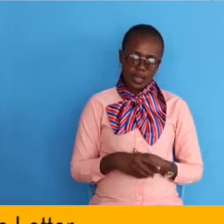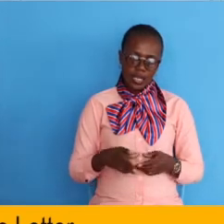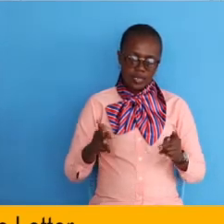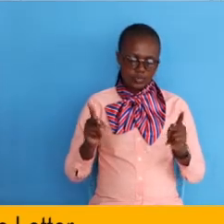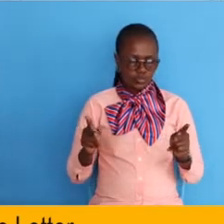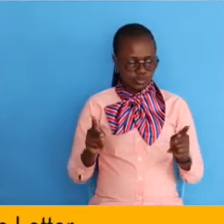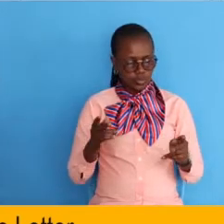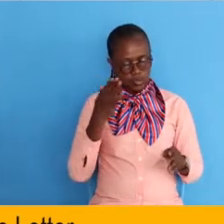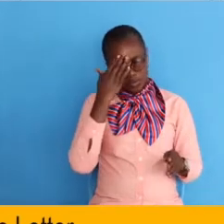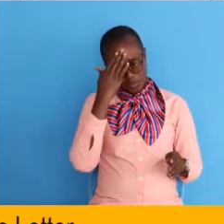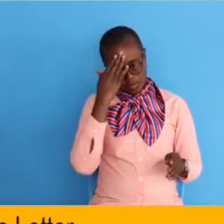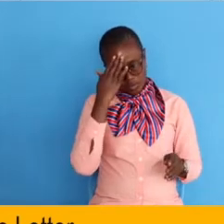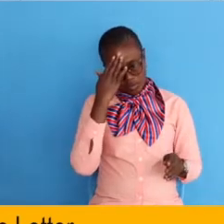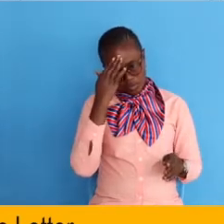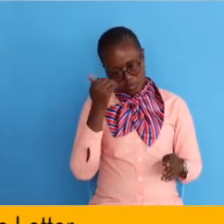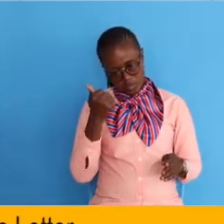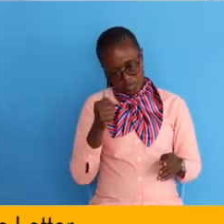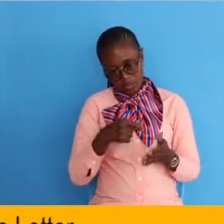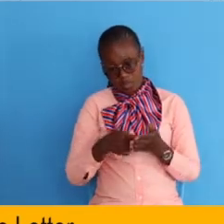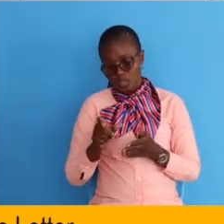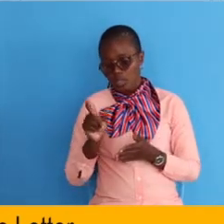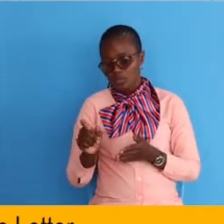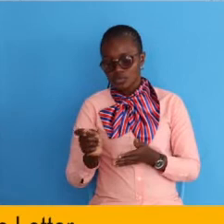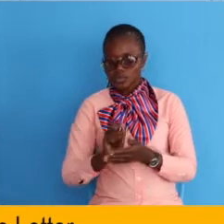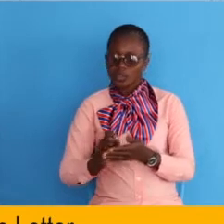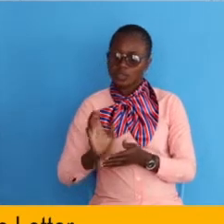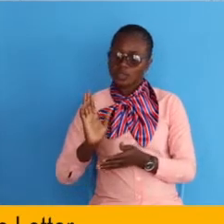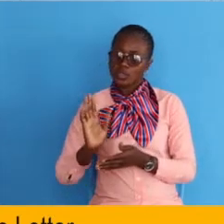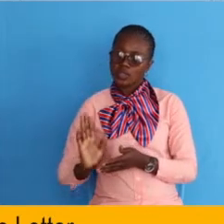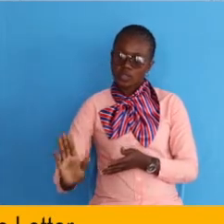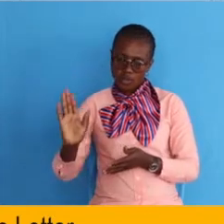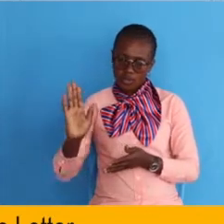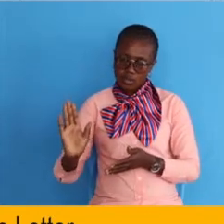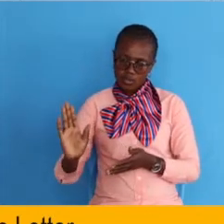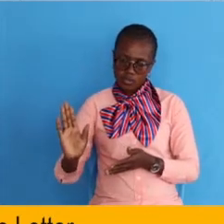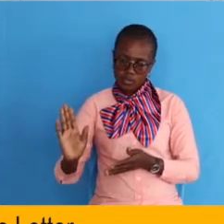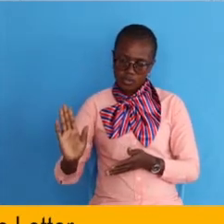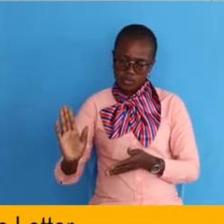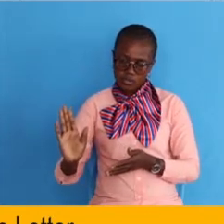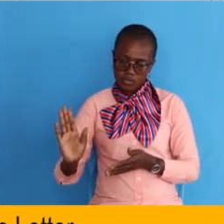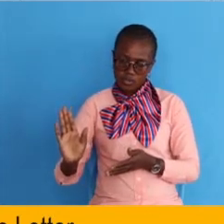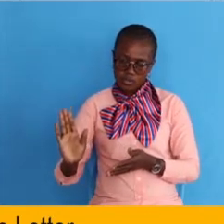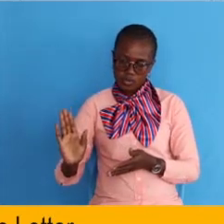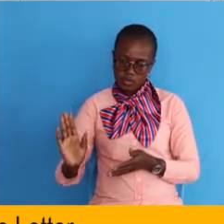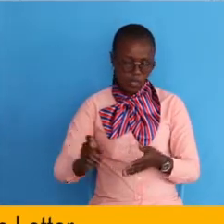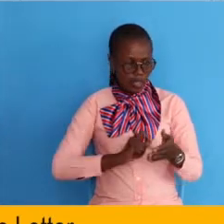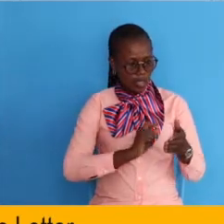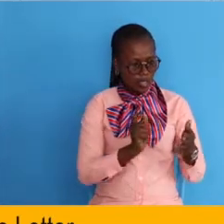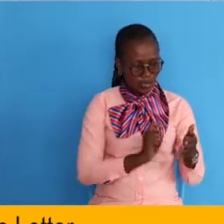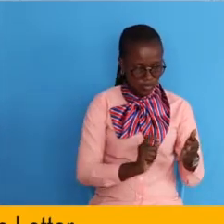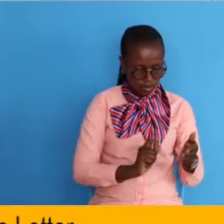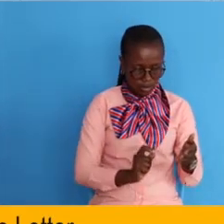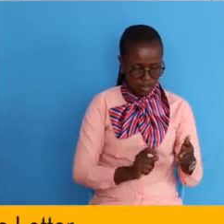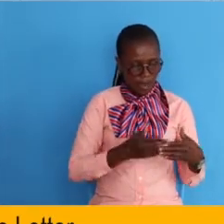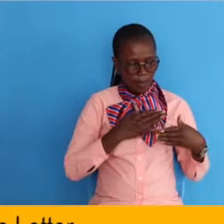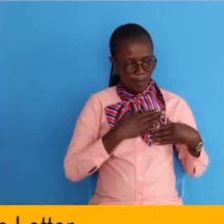know the name of that person, and so you wrote like the manager, at this point, you talk about dear sir, stroke madam,